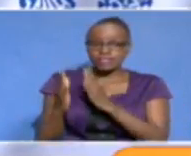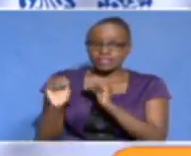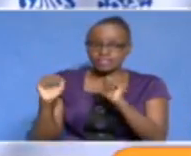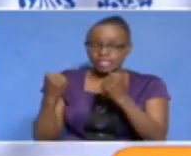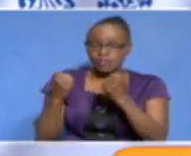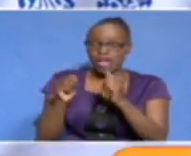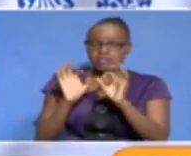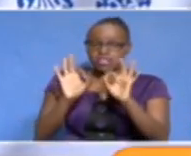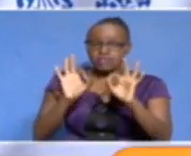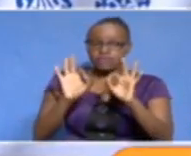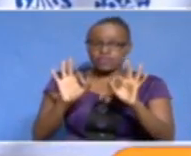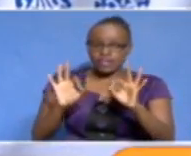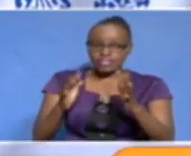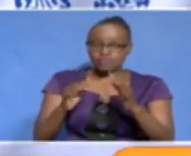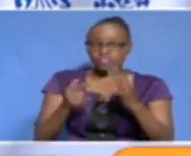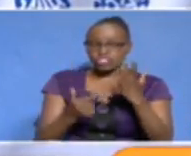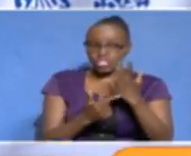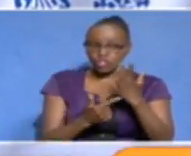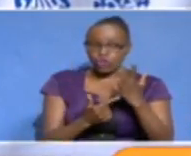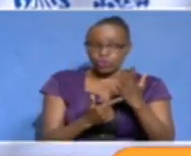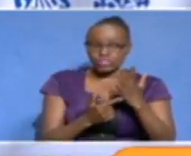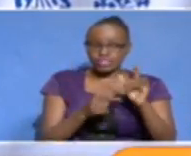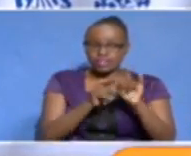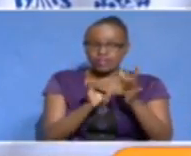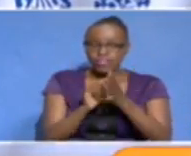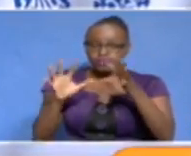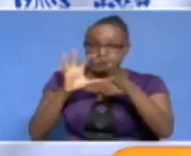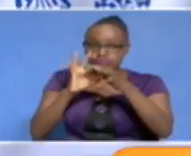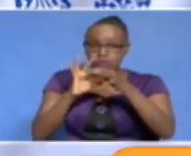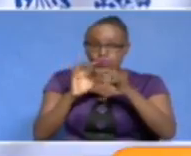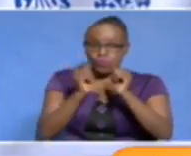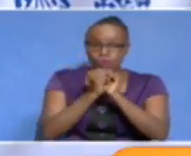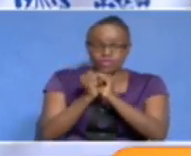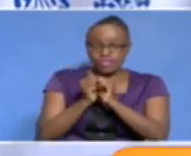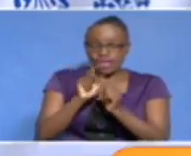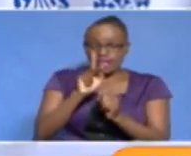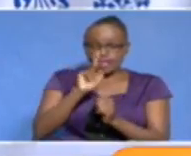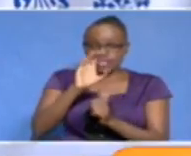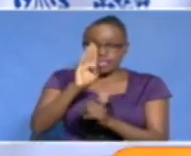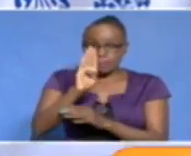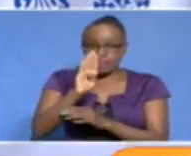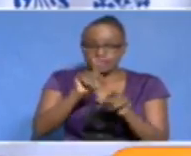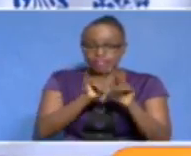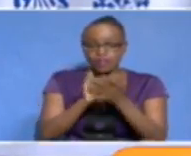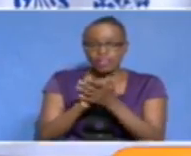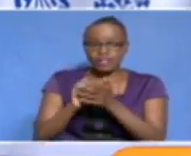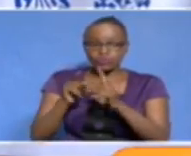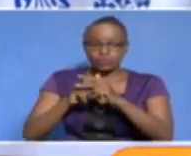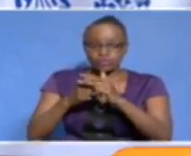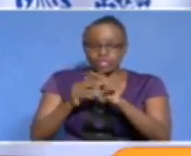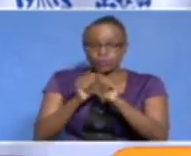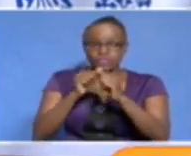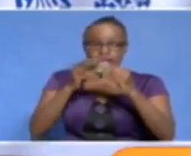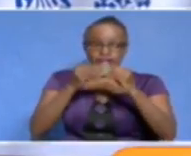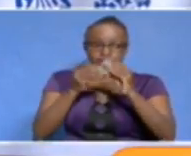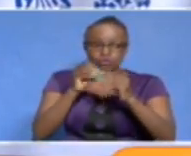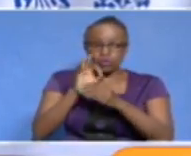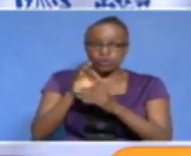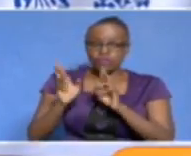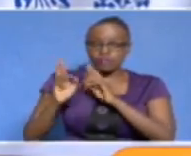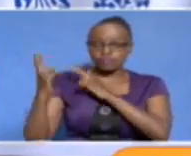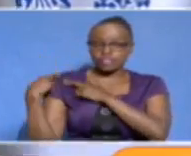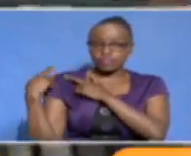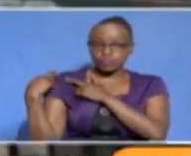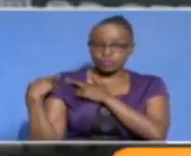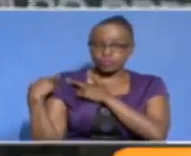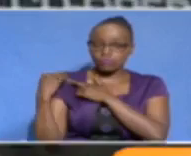and effective payment technology in association with Unilever and KCB to permit the creation of responsible